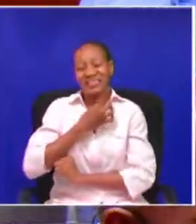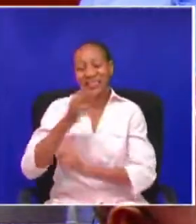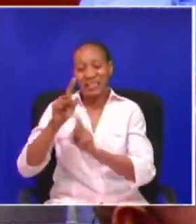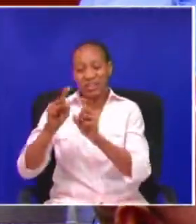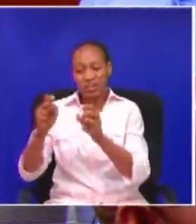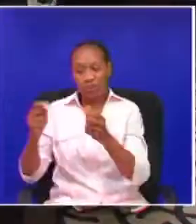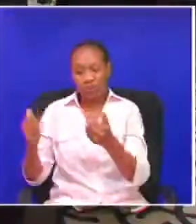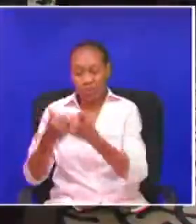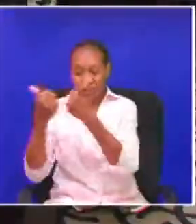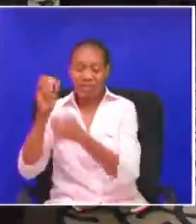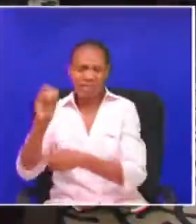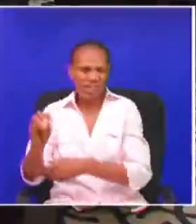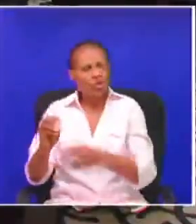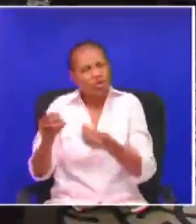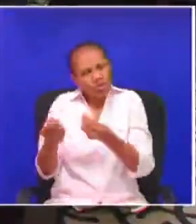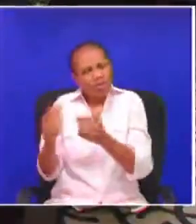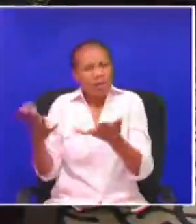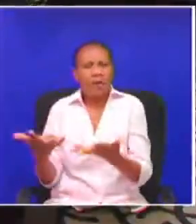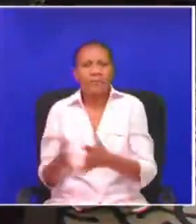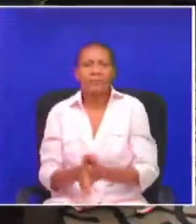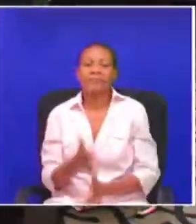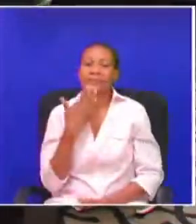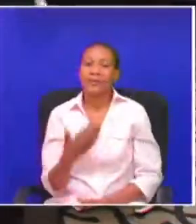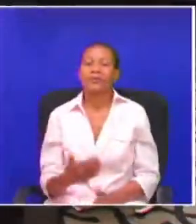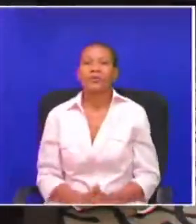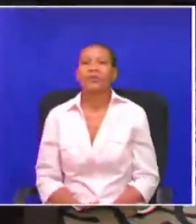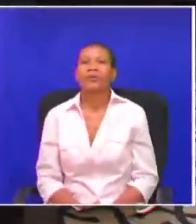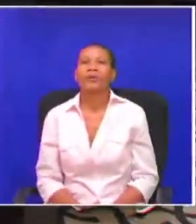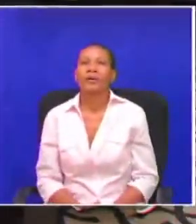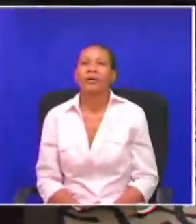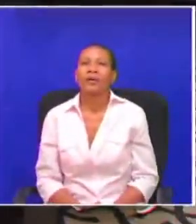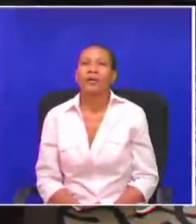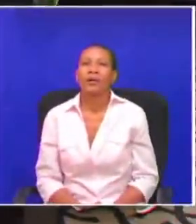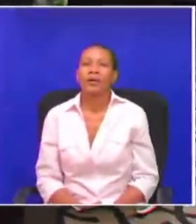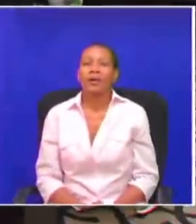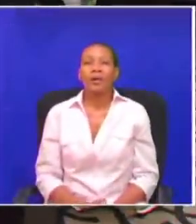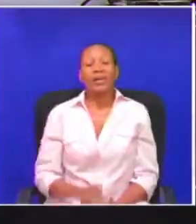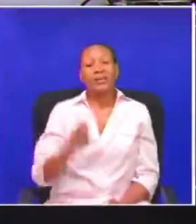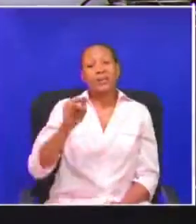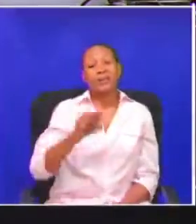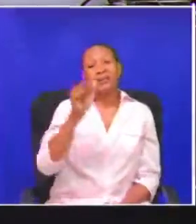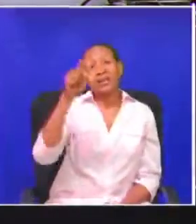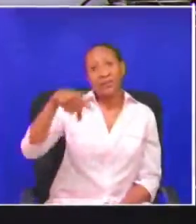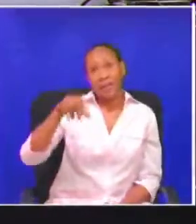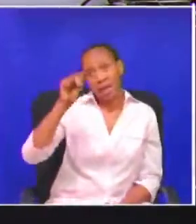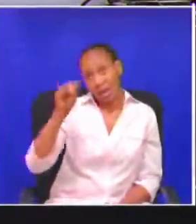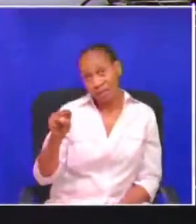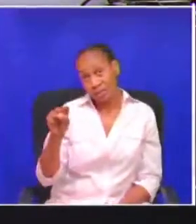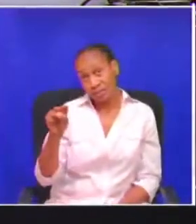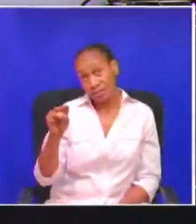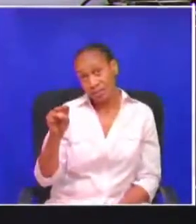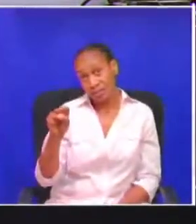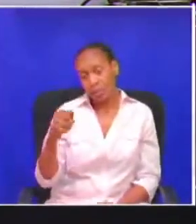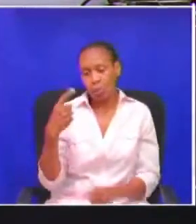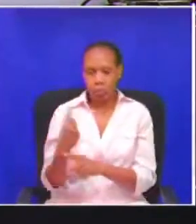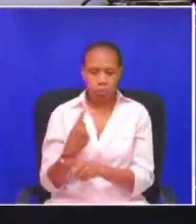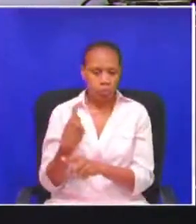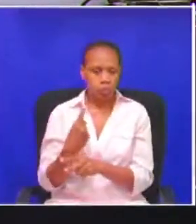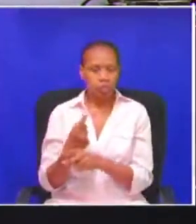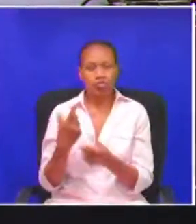you. Thank you, Honorable President. The South African police often